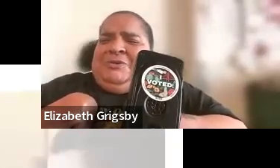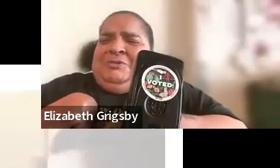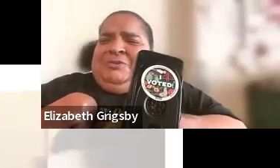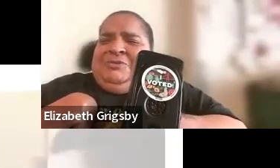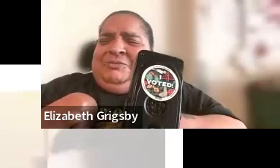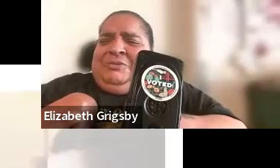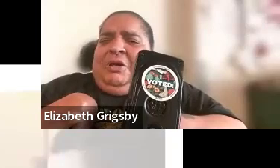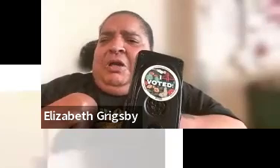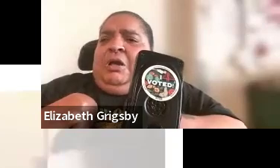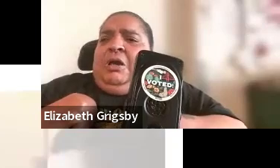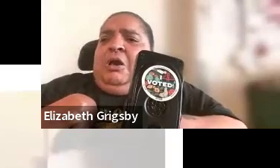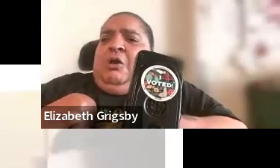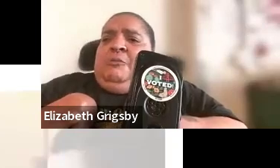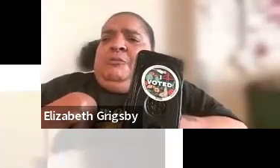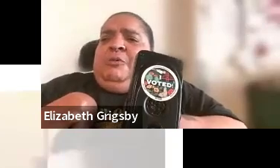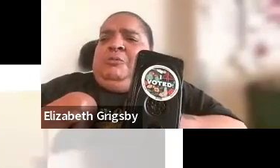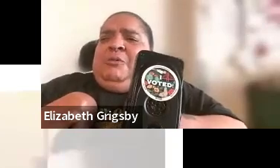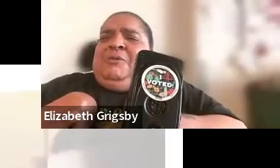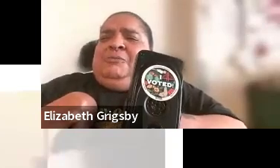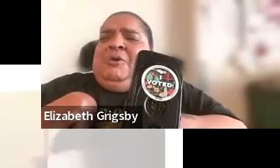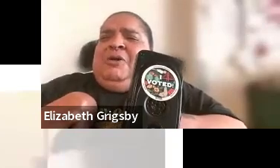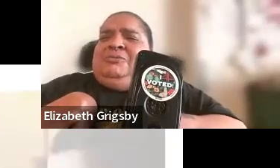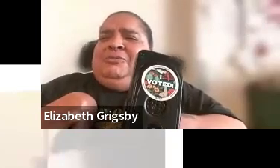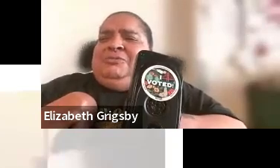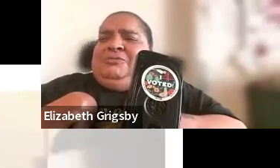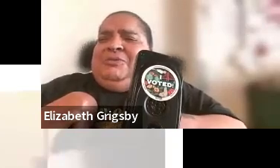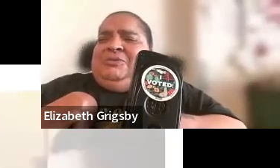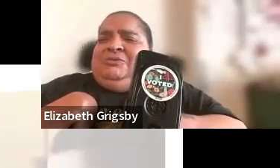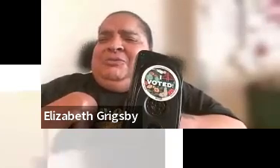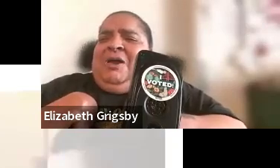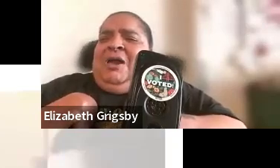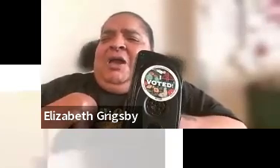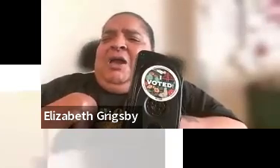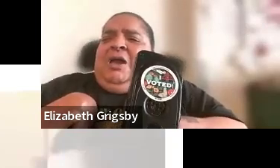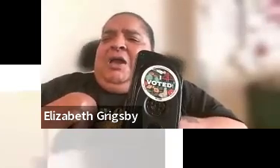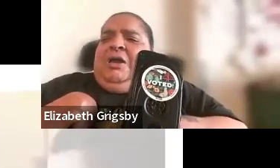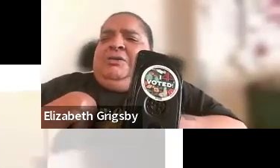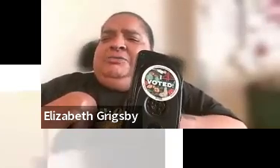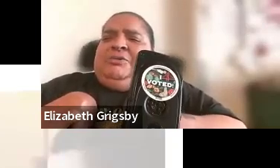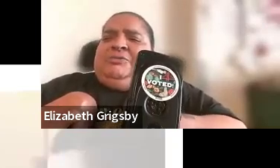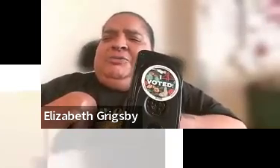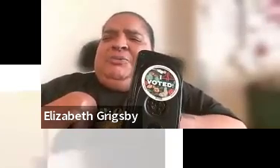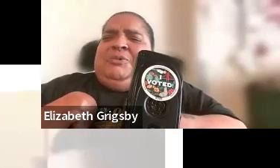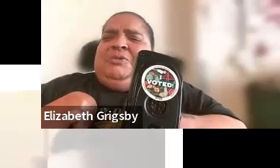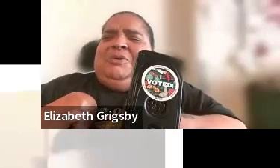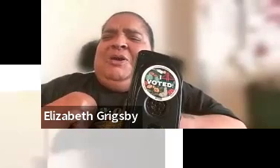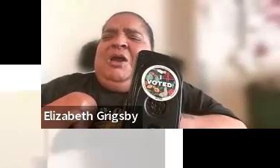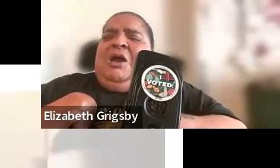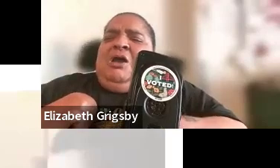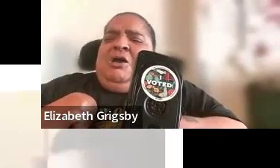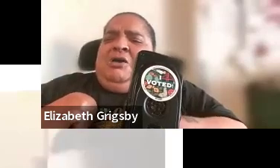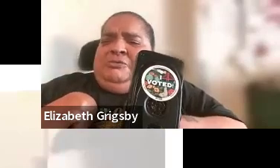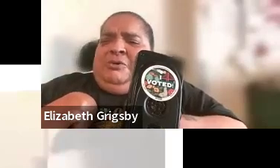training series for Rape Crisis and